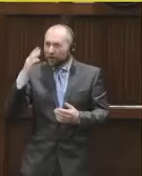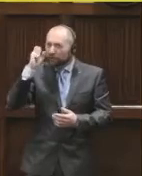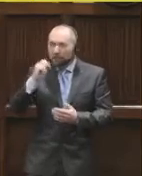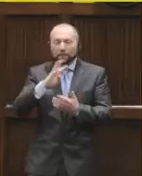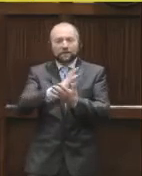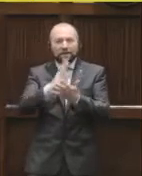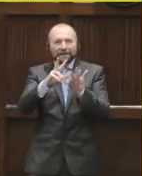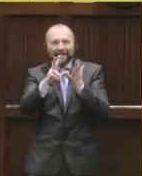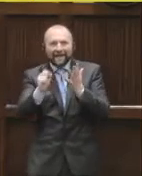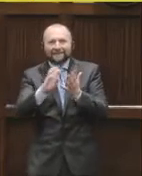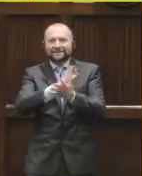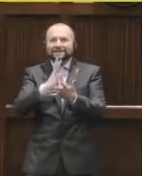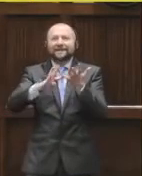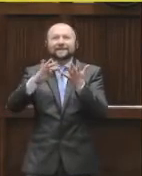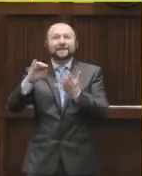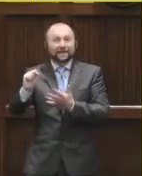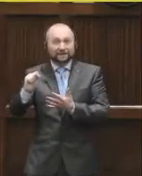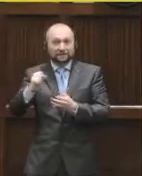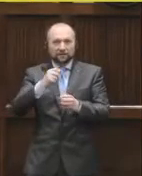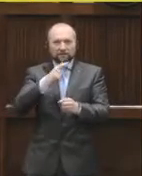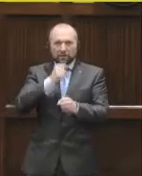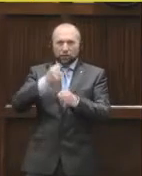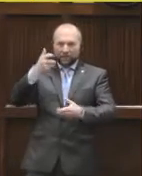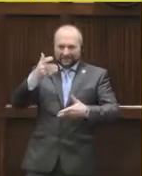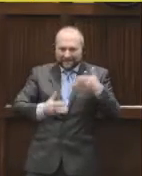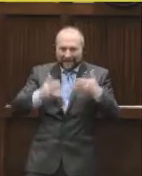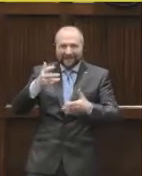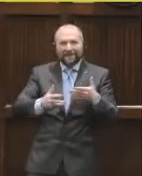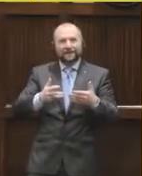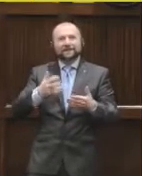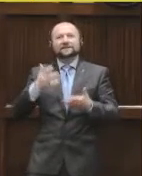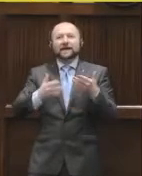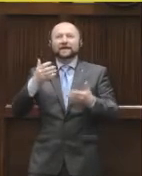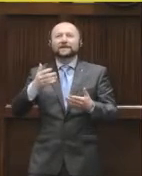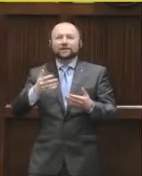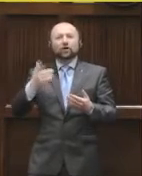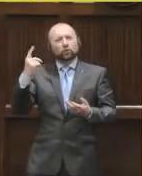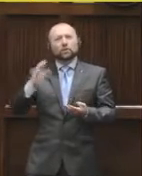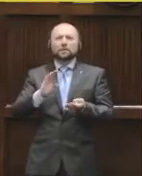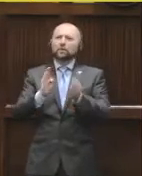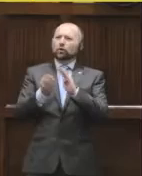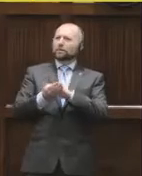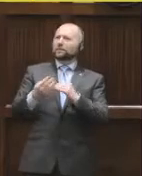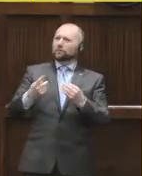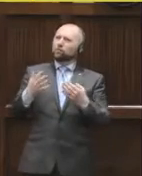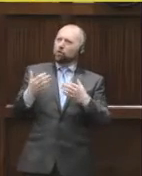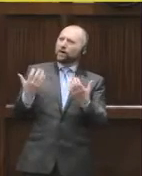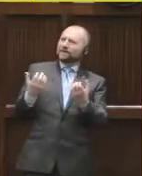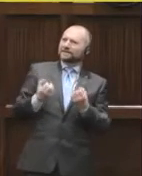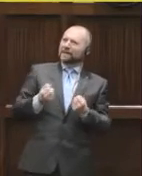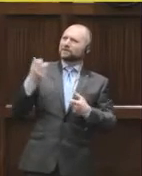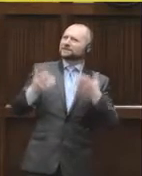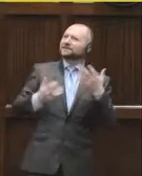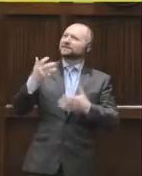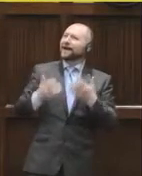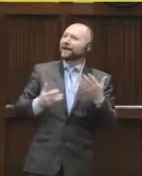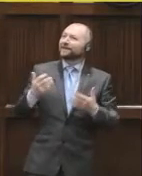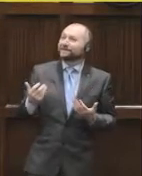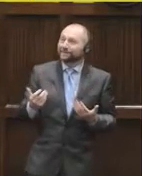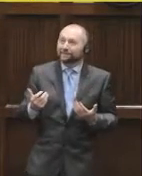and 90s about signing, and signing became more accepted, I suppose,